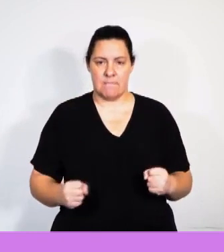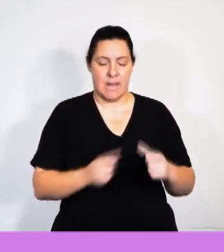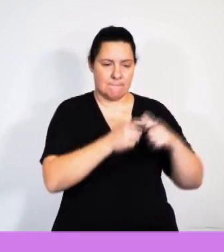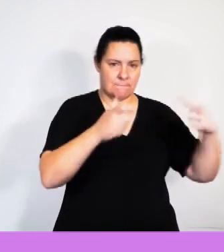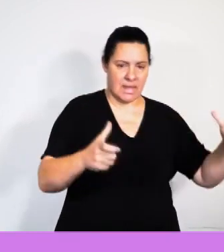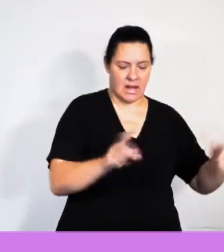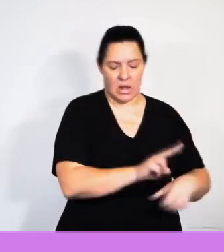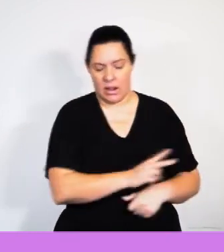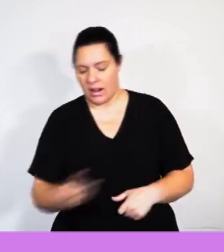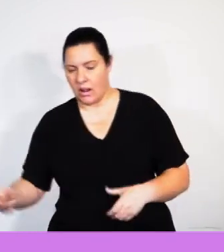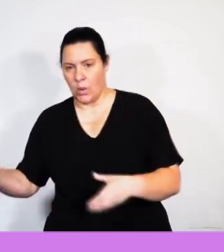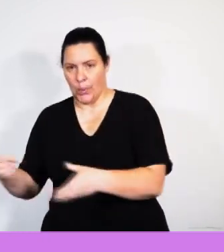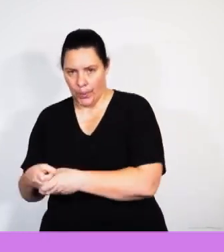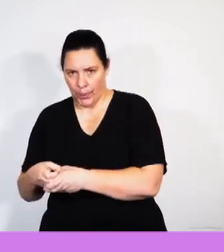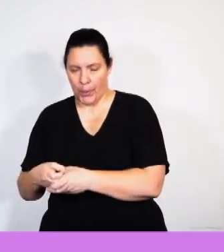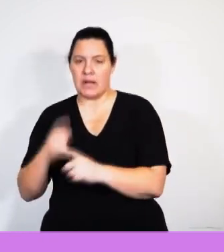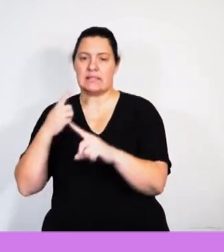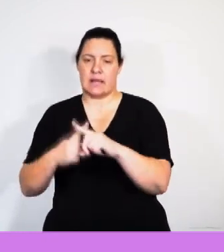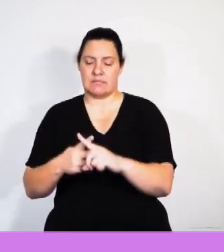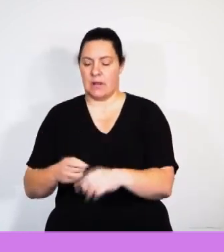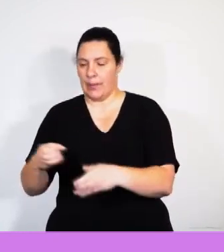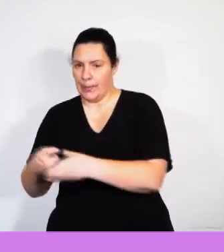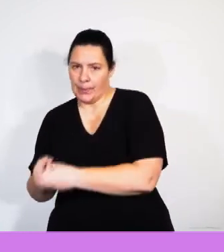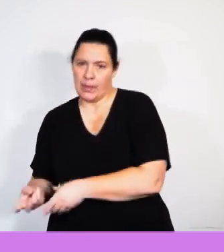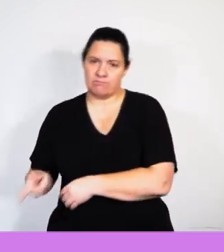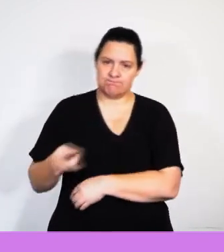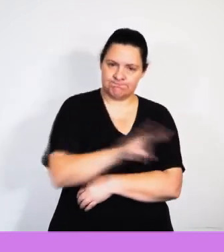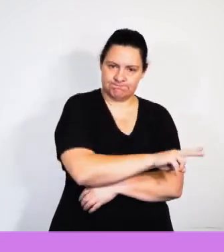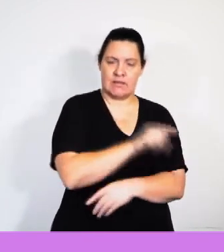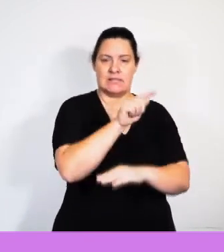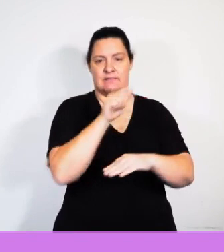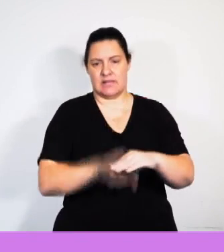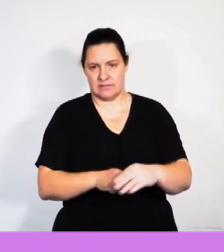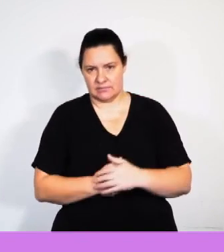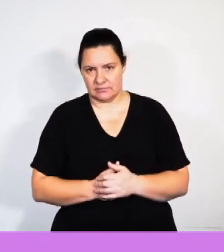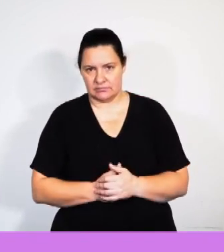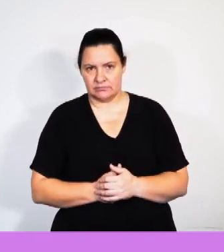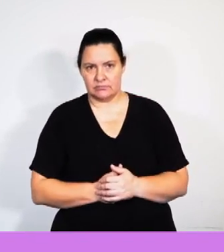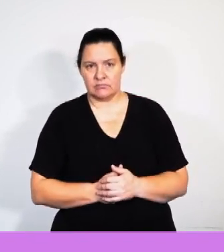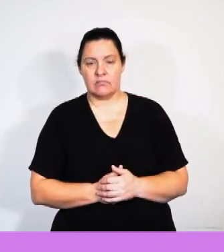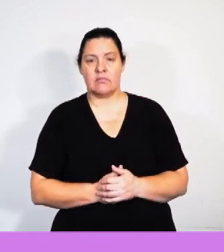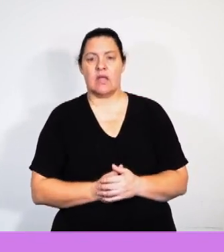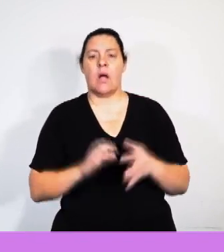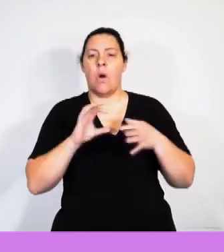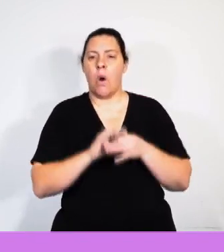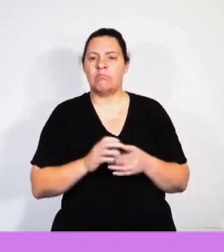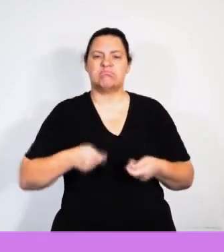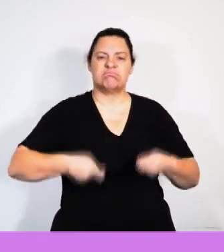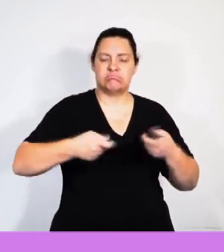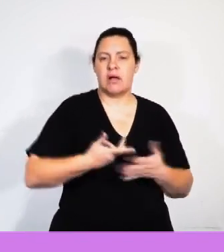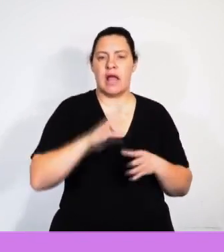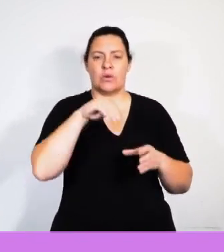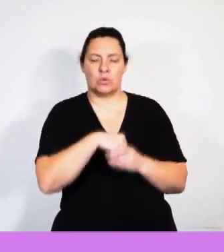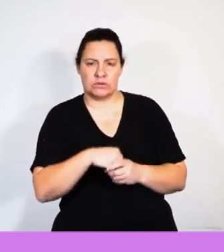applies here. We move from bigger units, we multiply. From smaller units, we divide. Household measuring